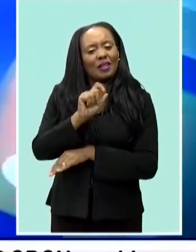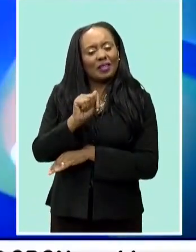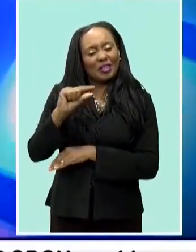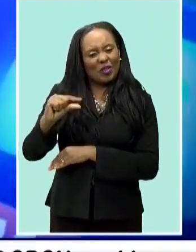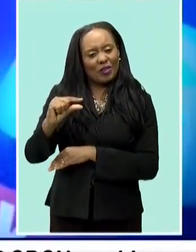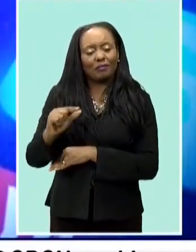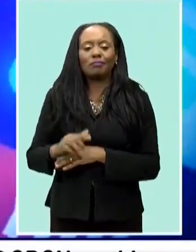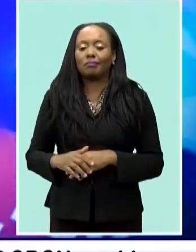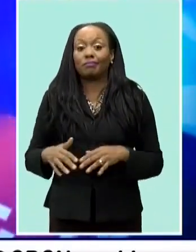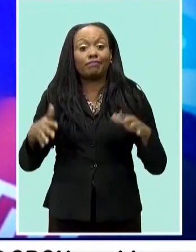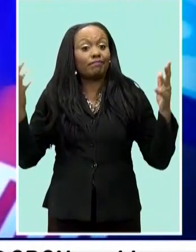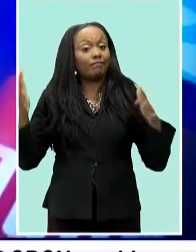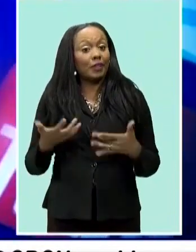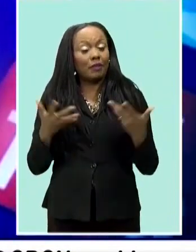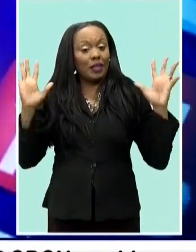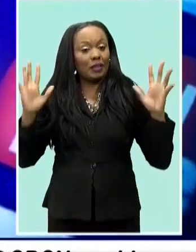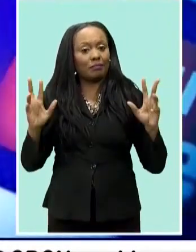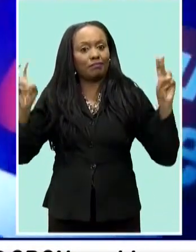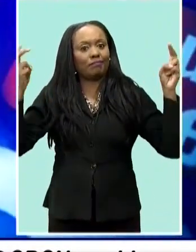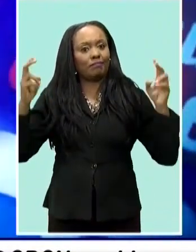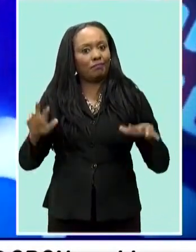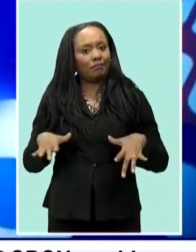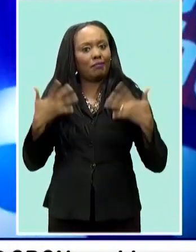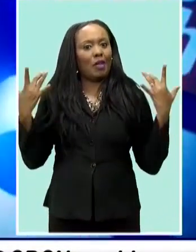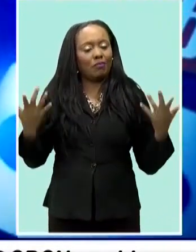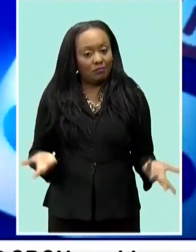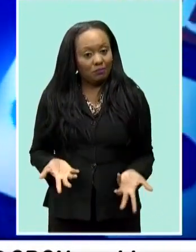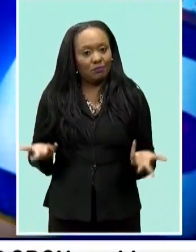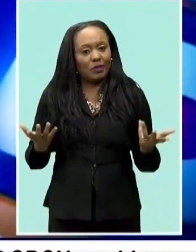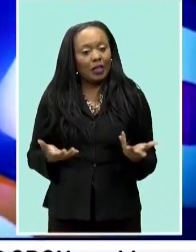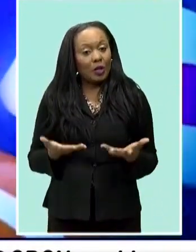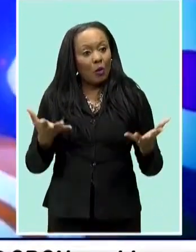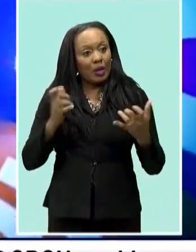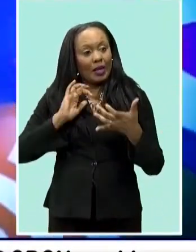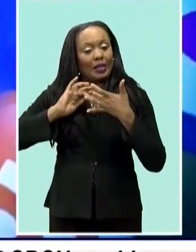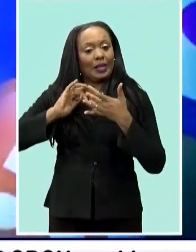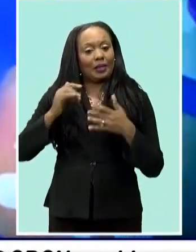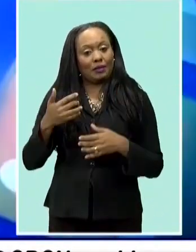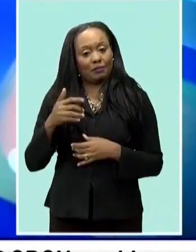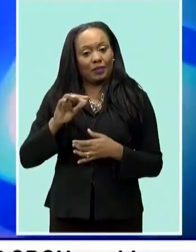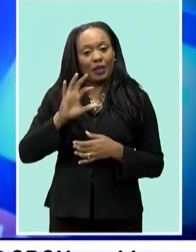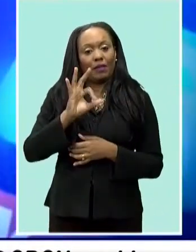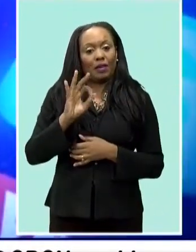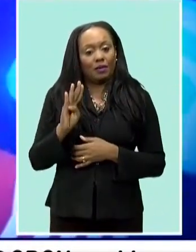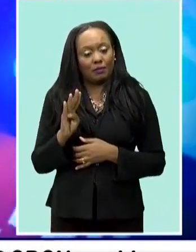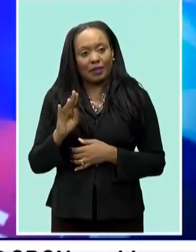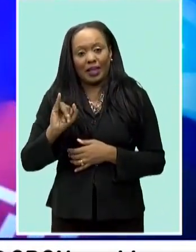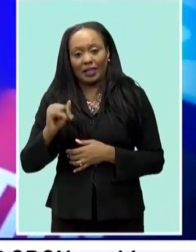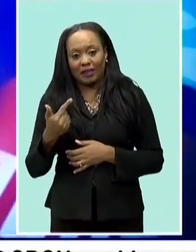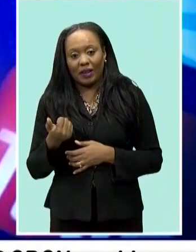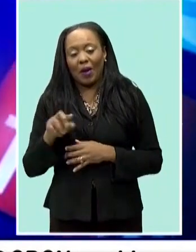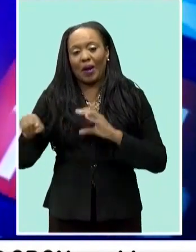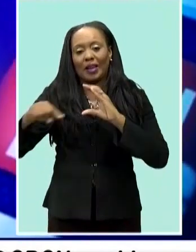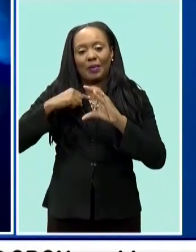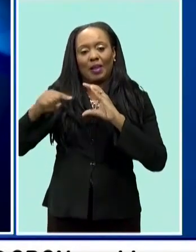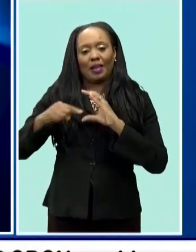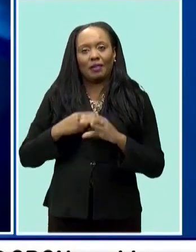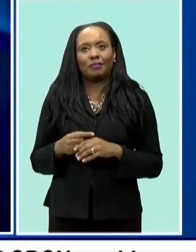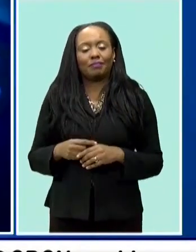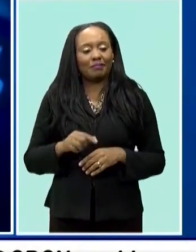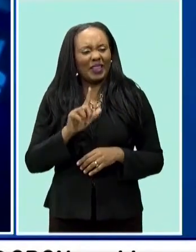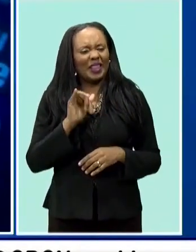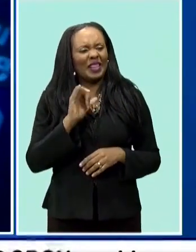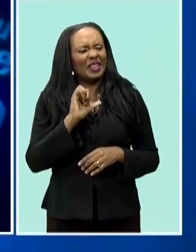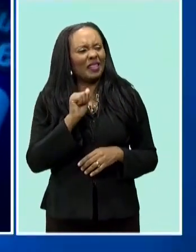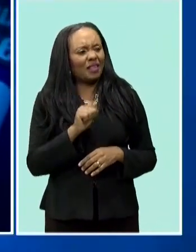that's what's trending for this evening. Remember, you can find us easily on Facebook, Instagram, and by email. Lisa, back